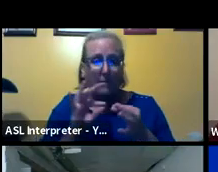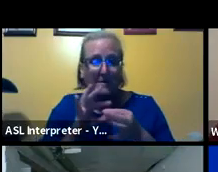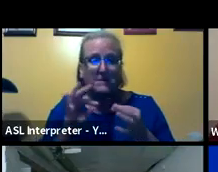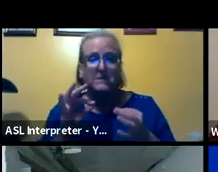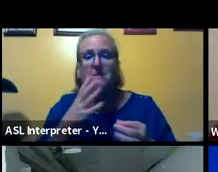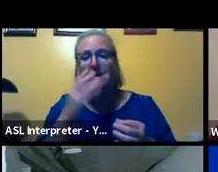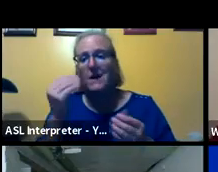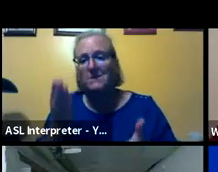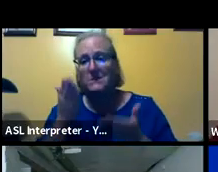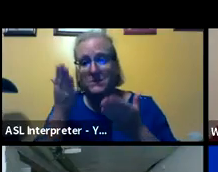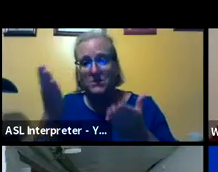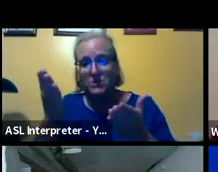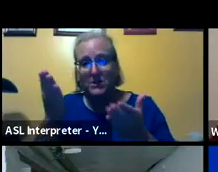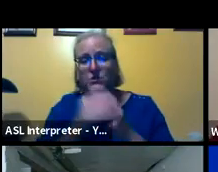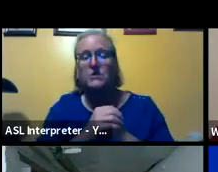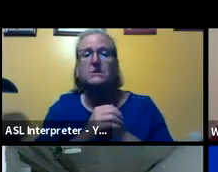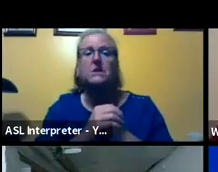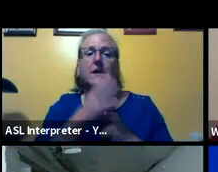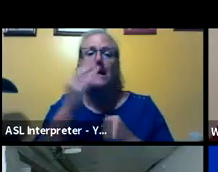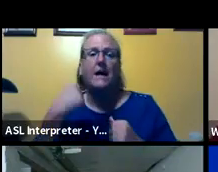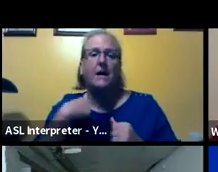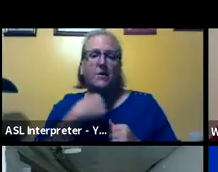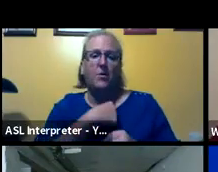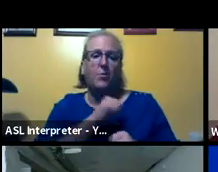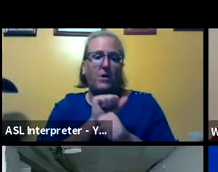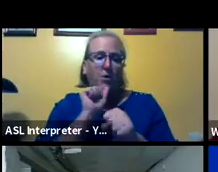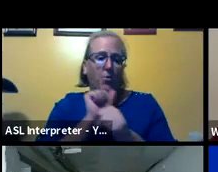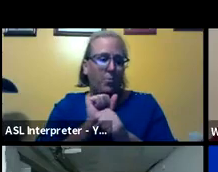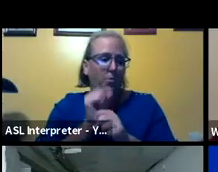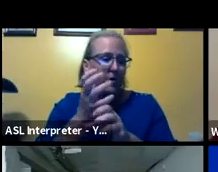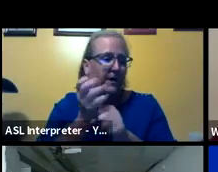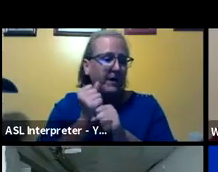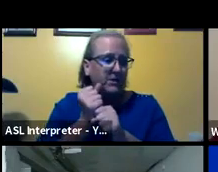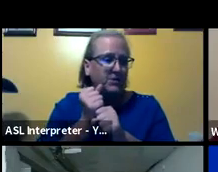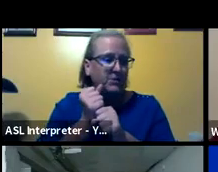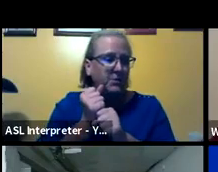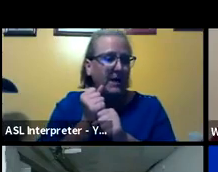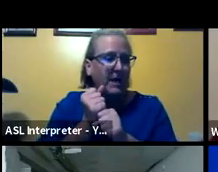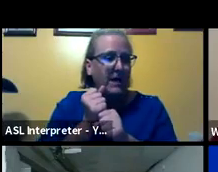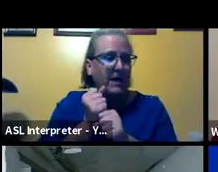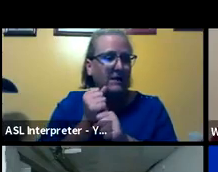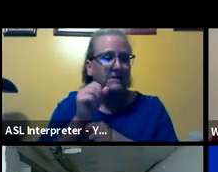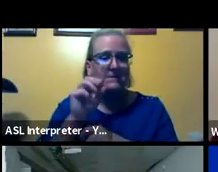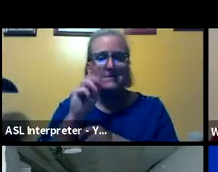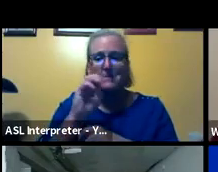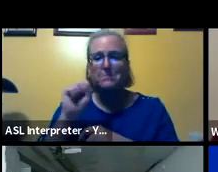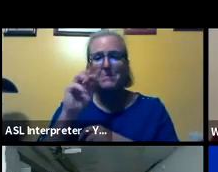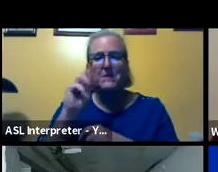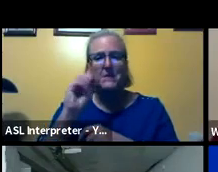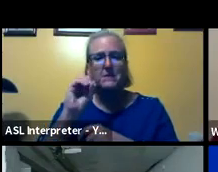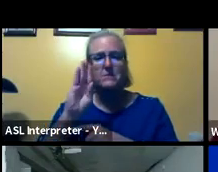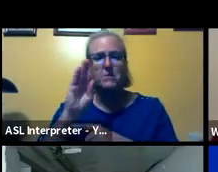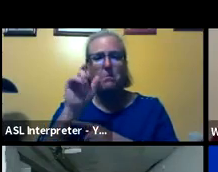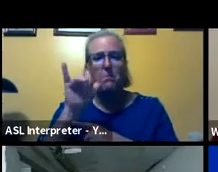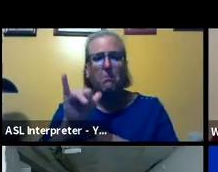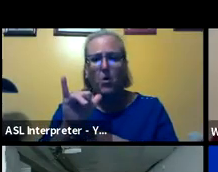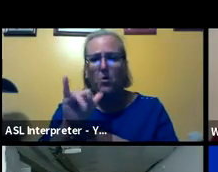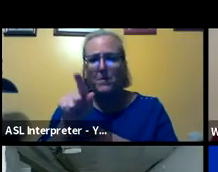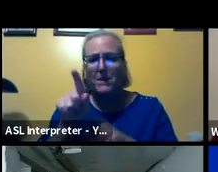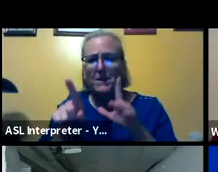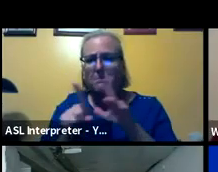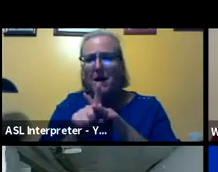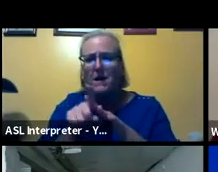and suggestions. And we are working to get Ms. Mobley back up to answer any